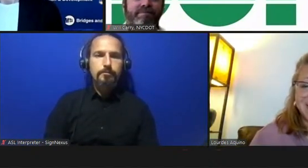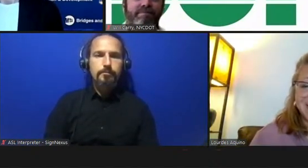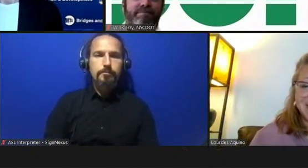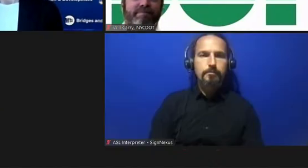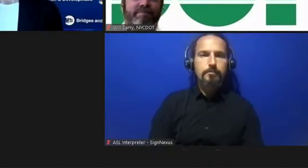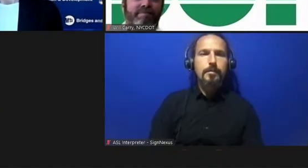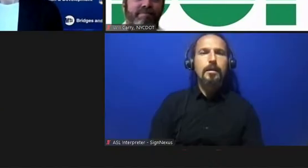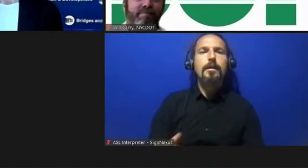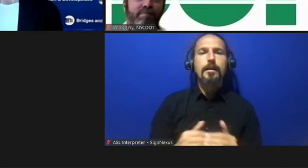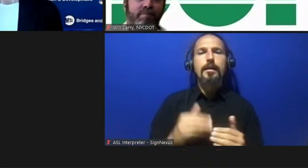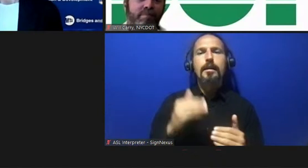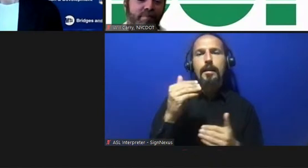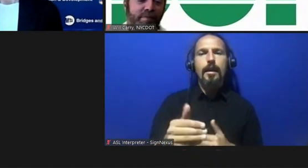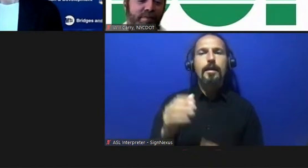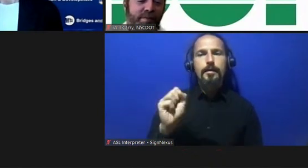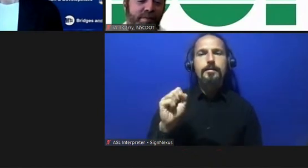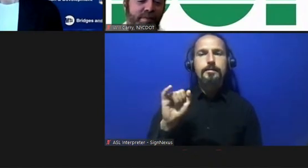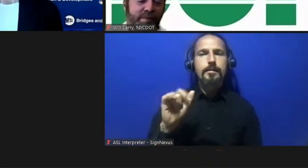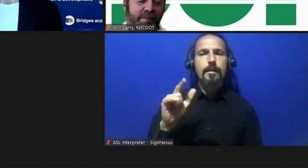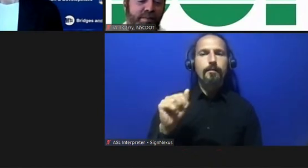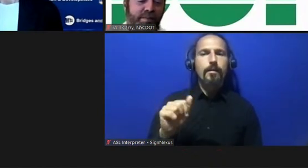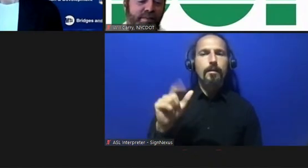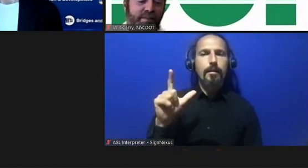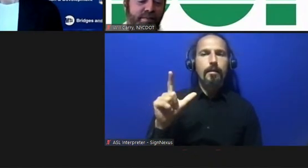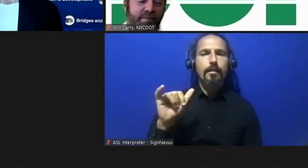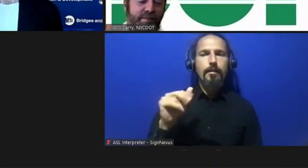our next speaker is sylvia lynn